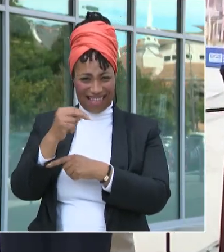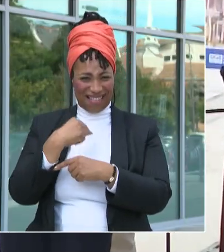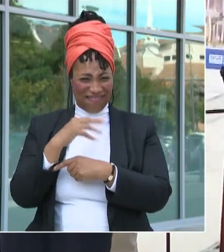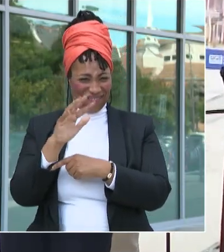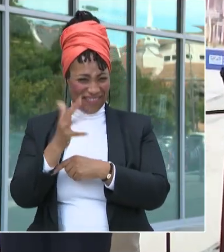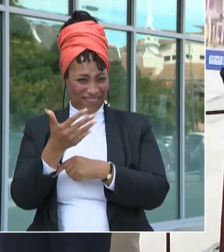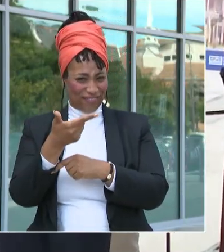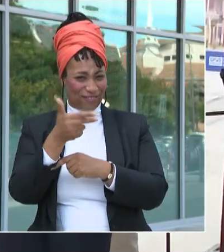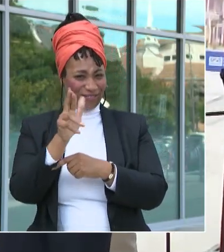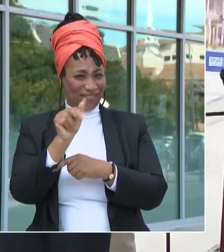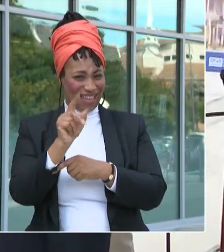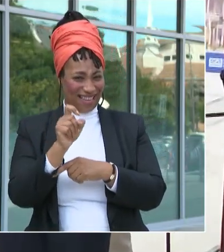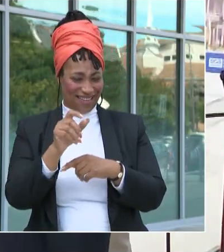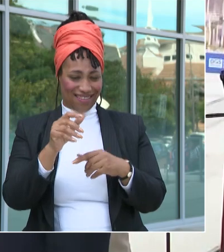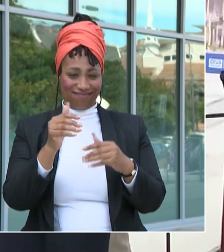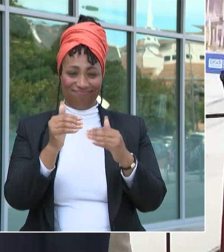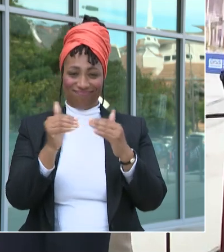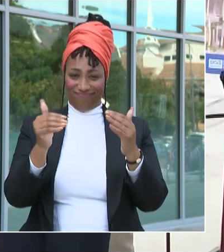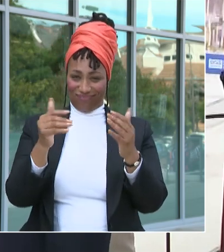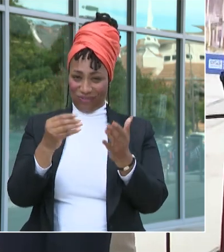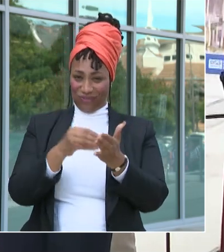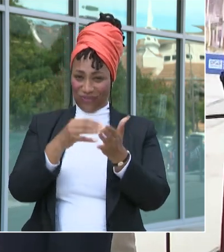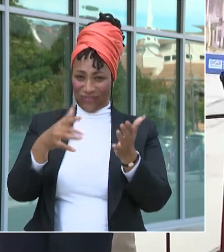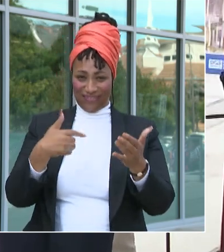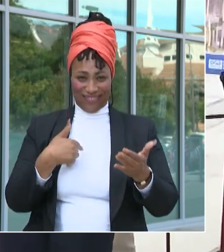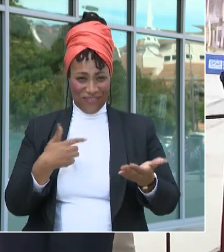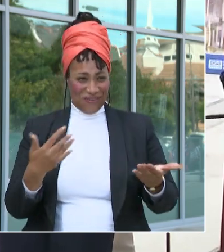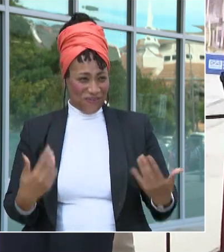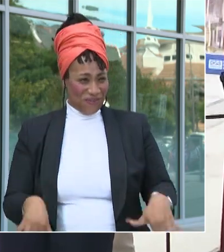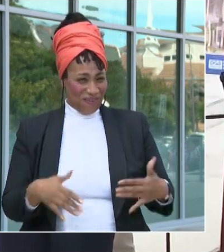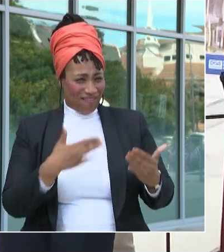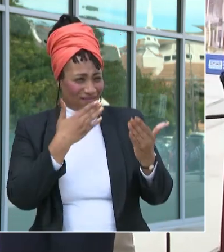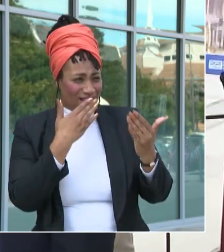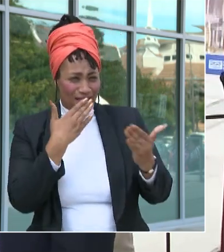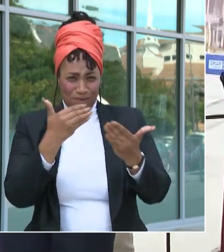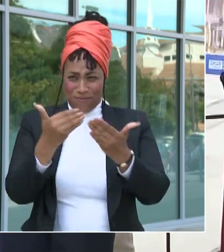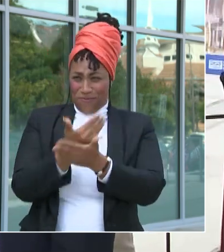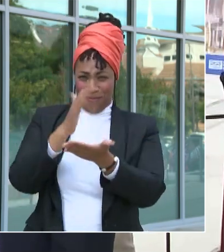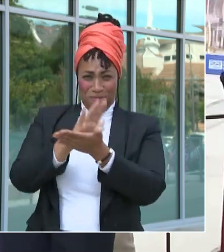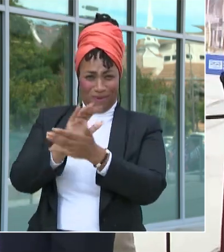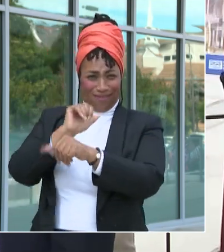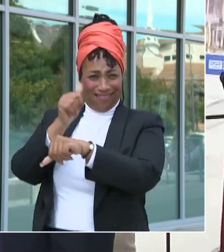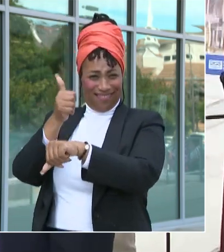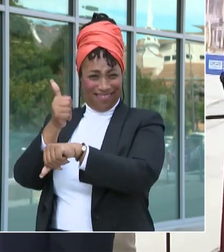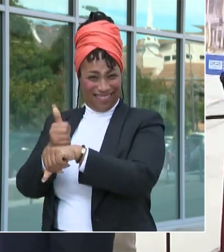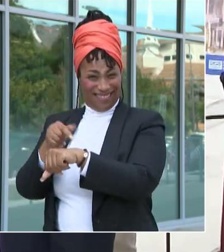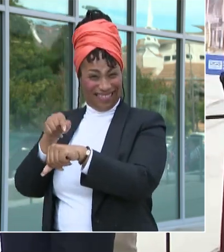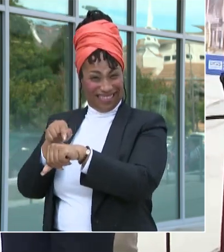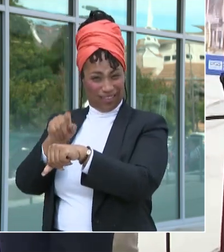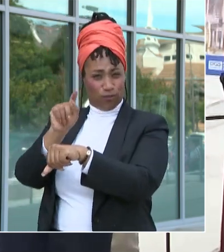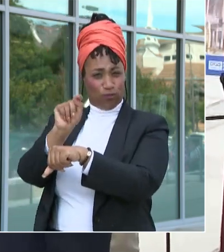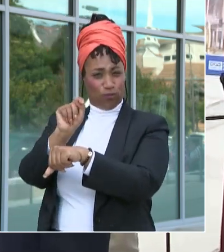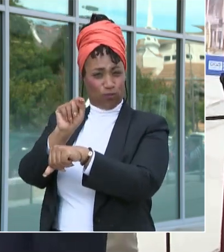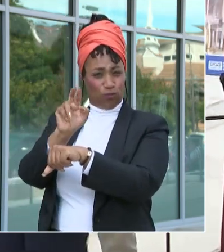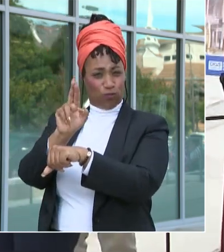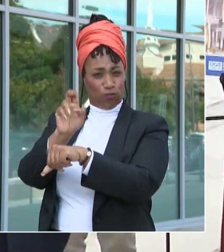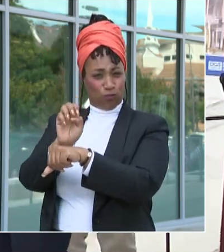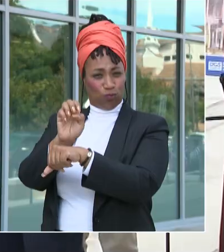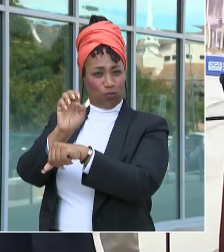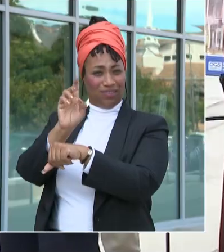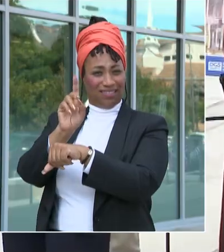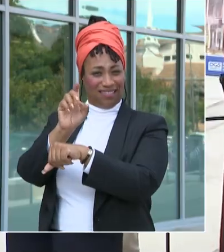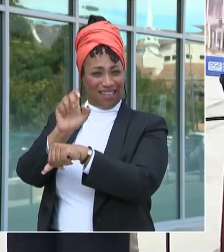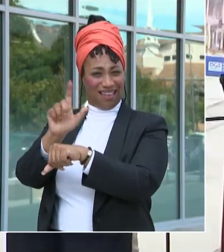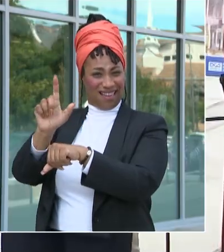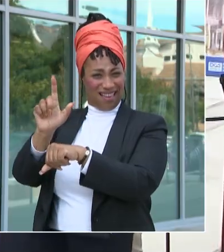our new shiny school. At Truesdell, we believe that excellence is for everyone. Inspirational learning spaces